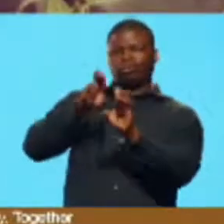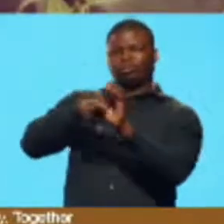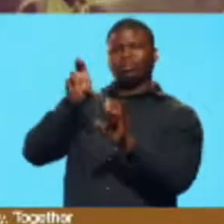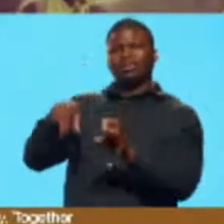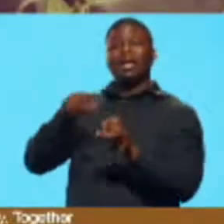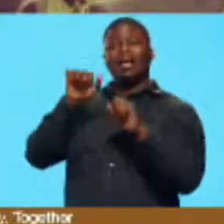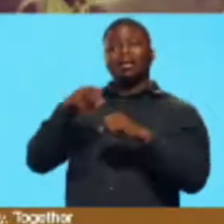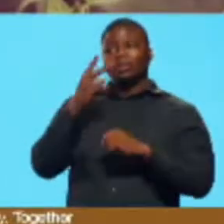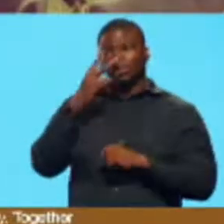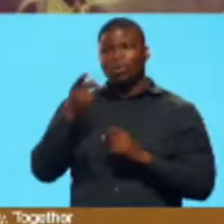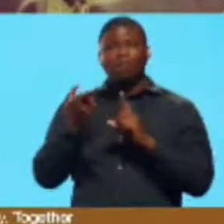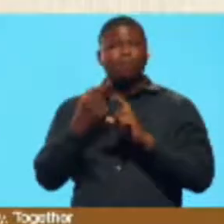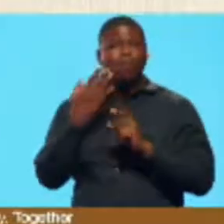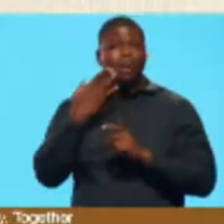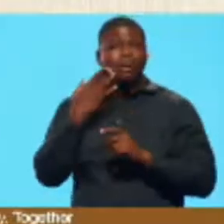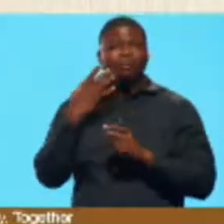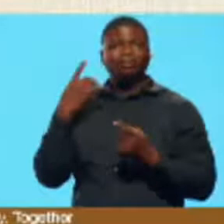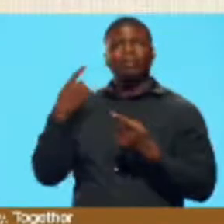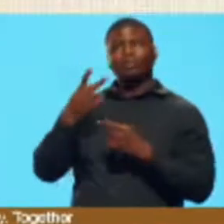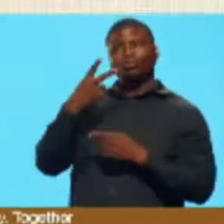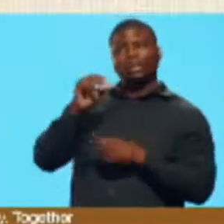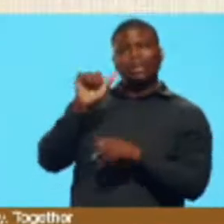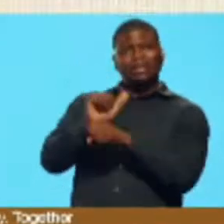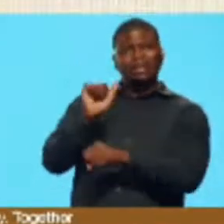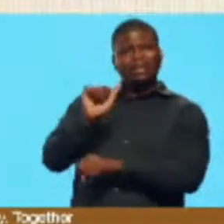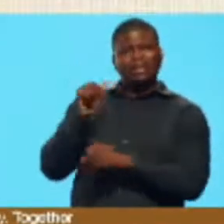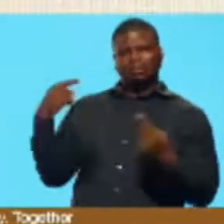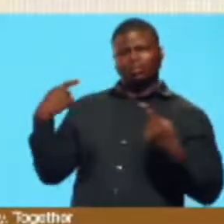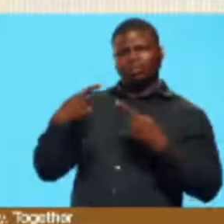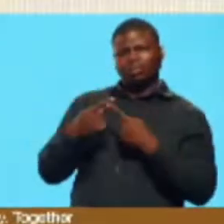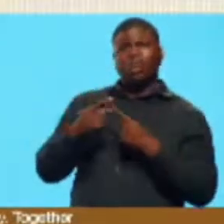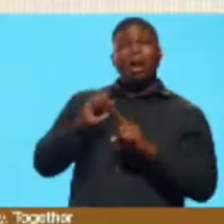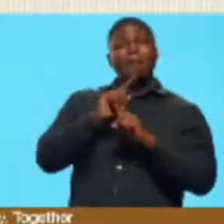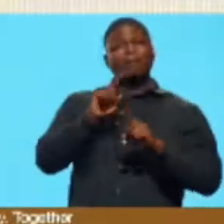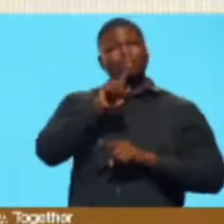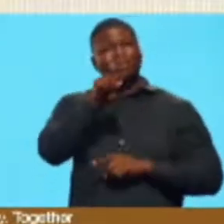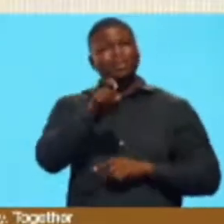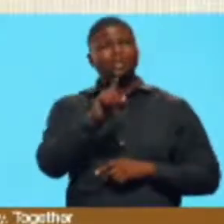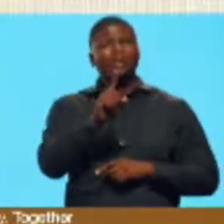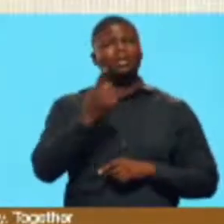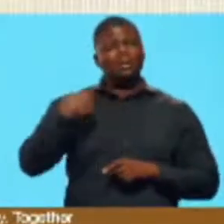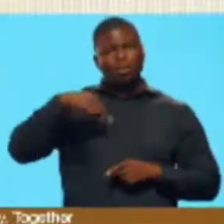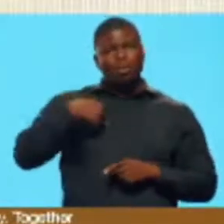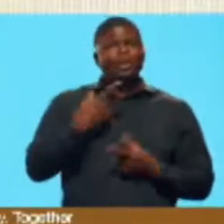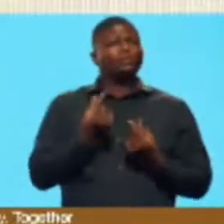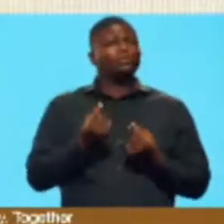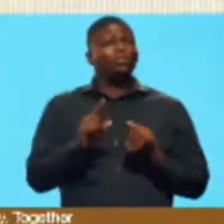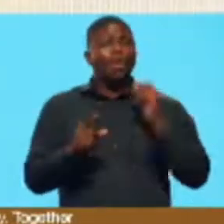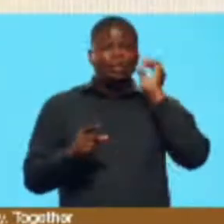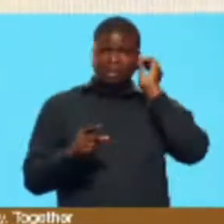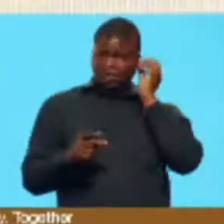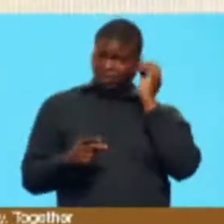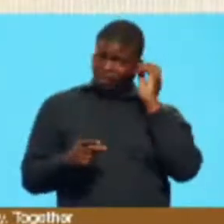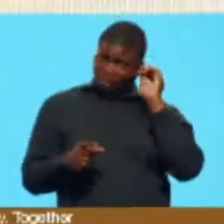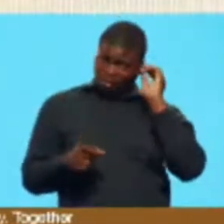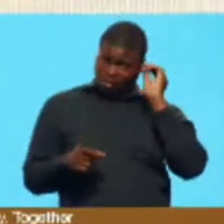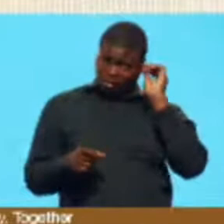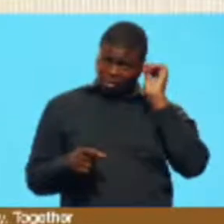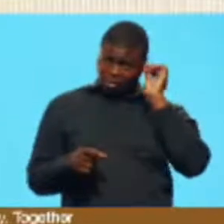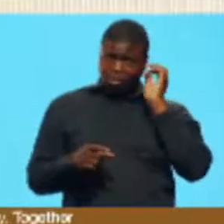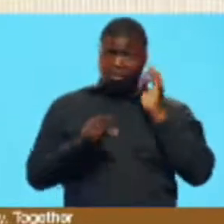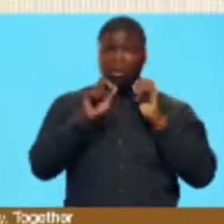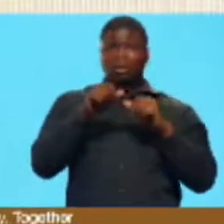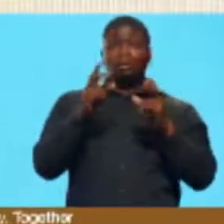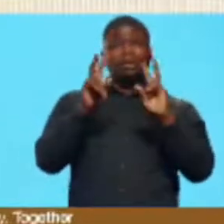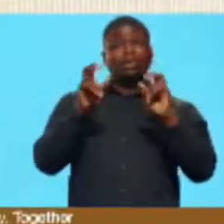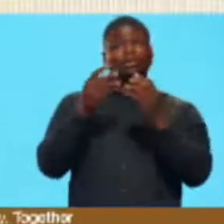since 2016. But the question is, what have we done to address that issue? Because we have seen it